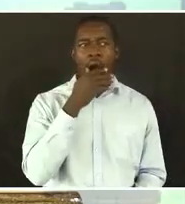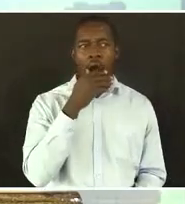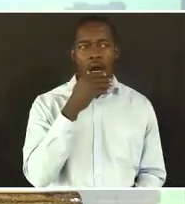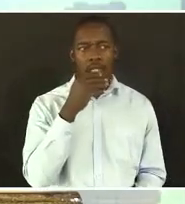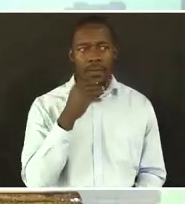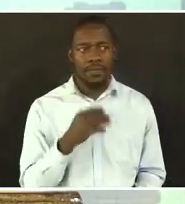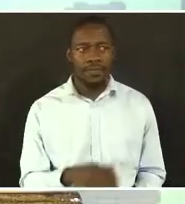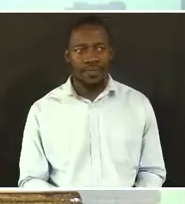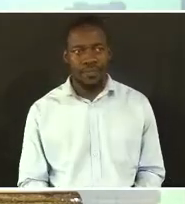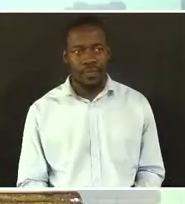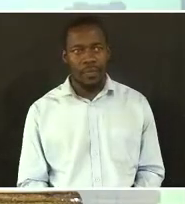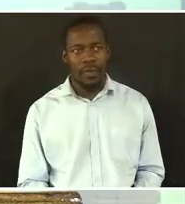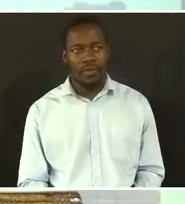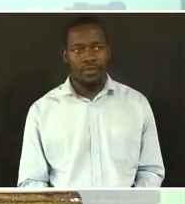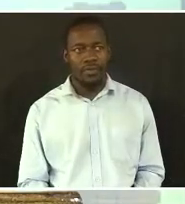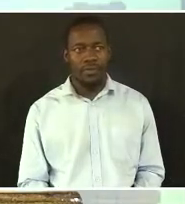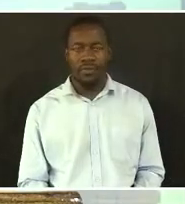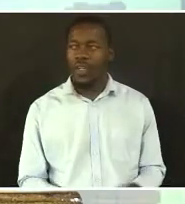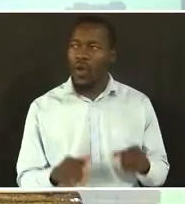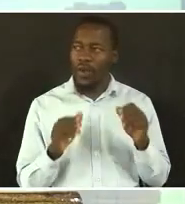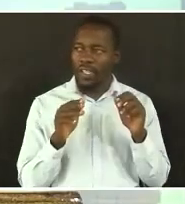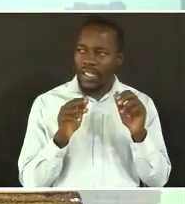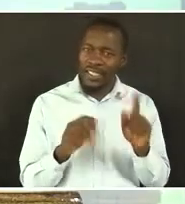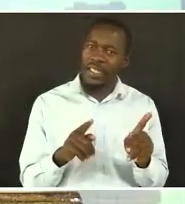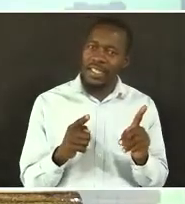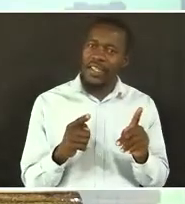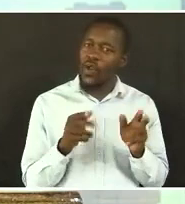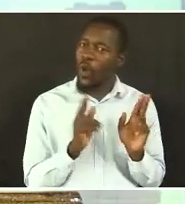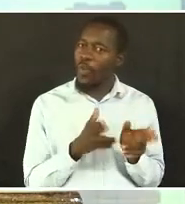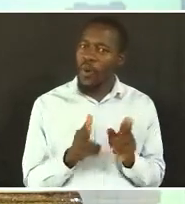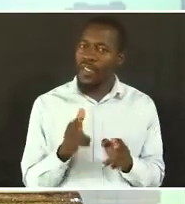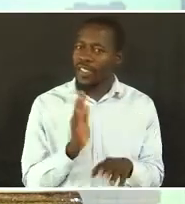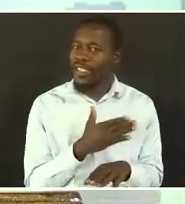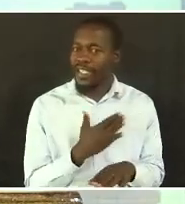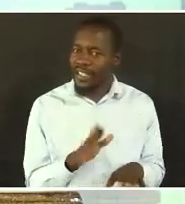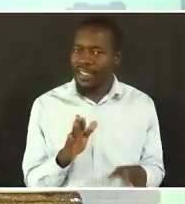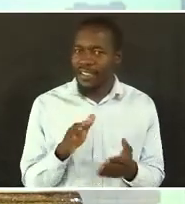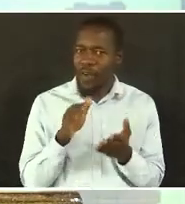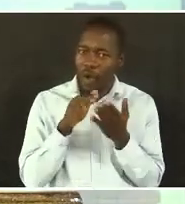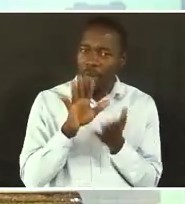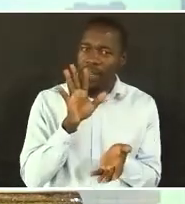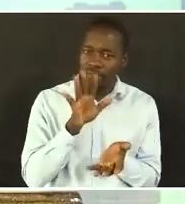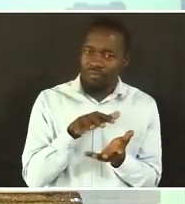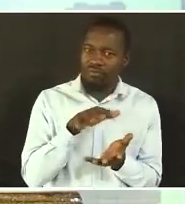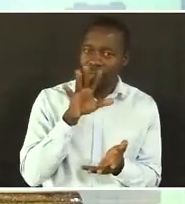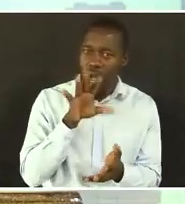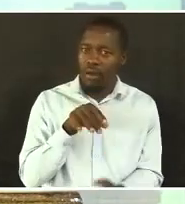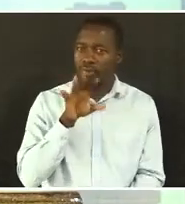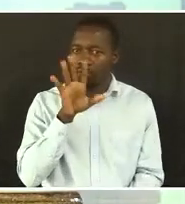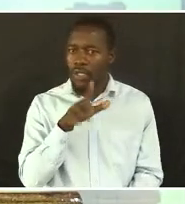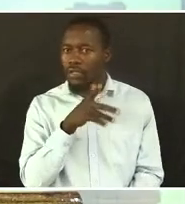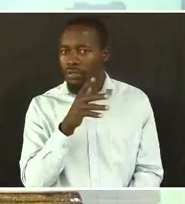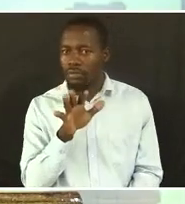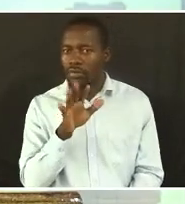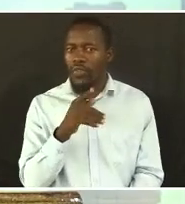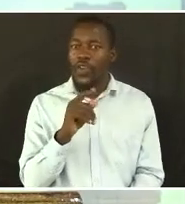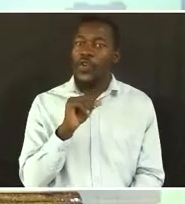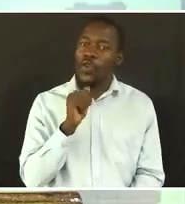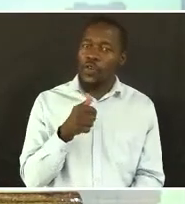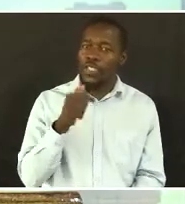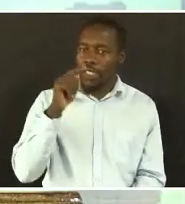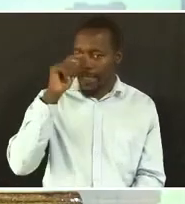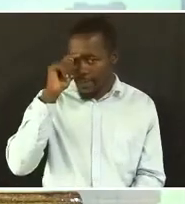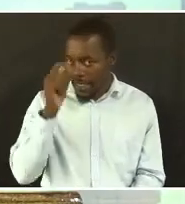Okay, you can just open your mouth and sing anything. Let's see. I've not said you are gifted in singing. You